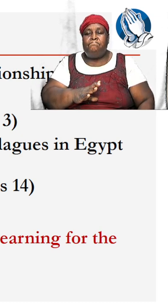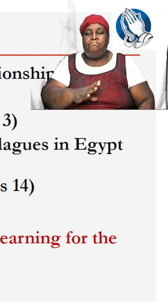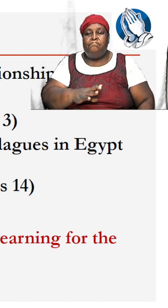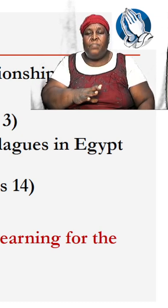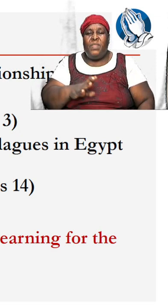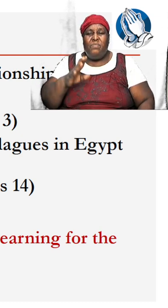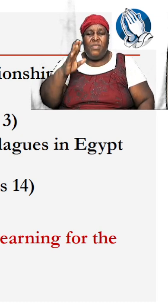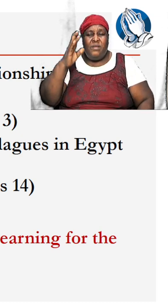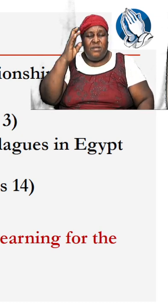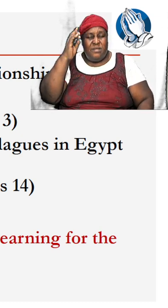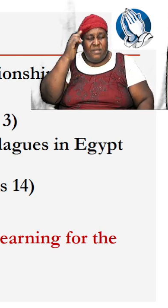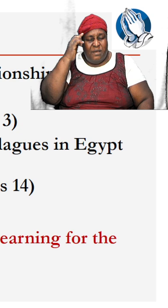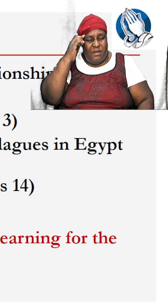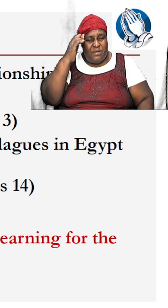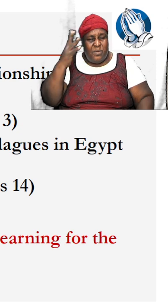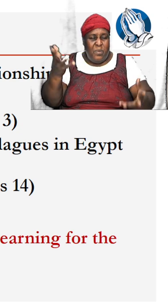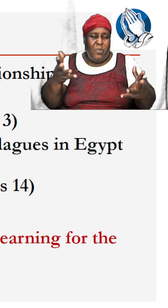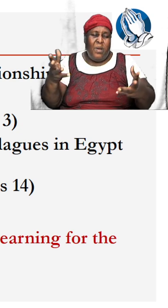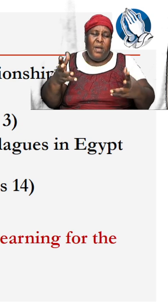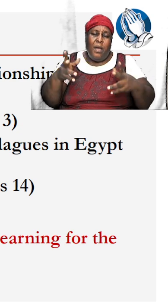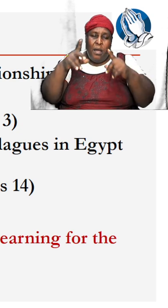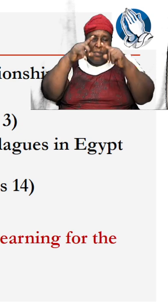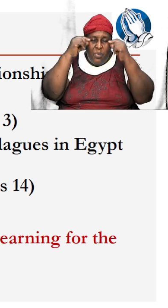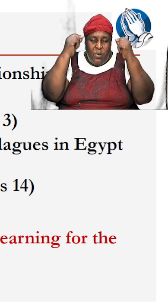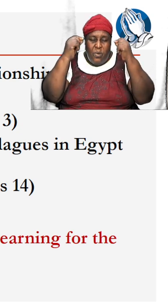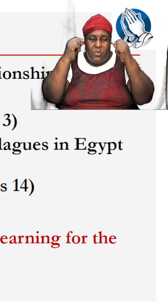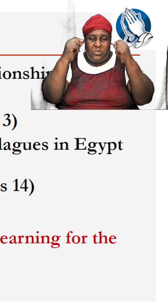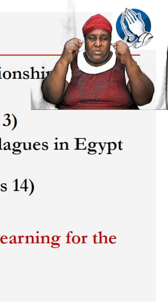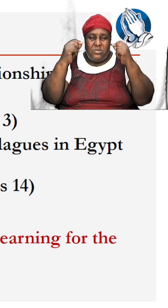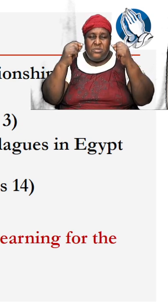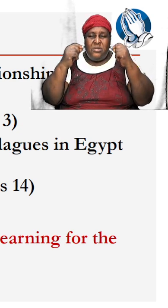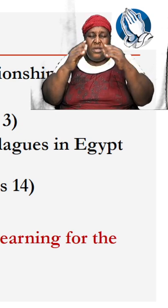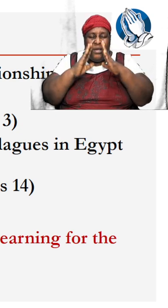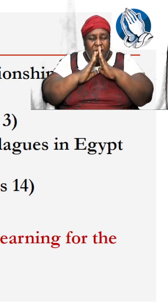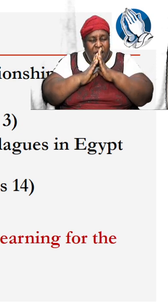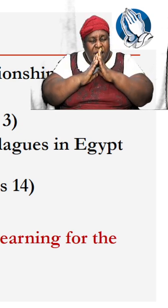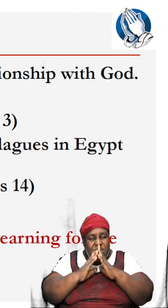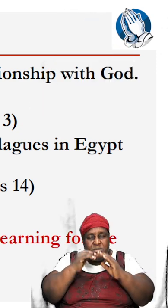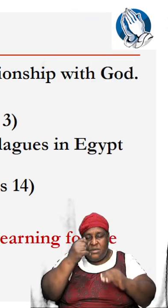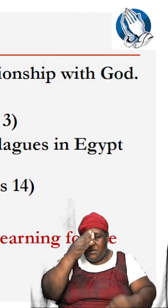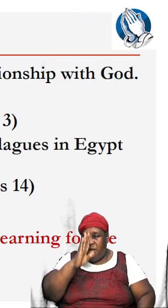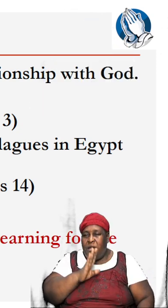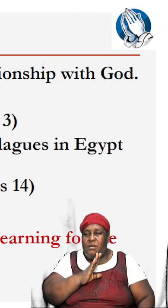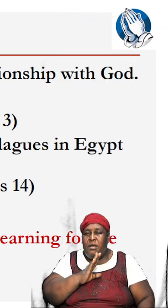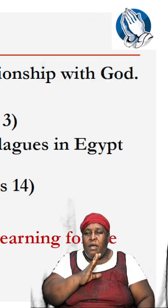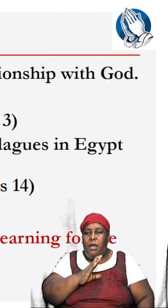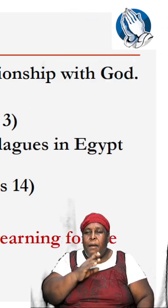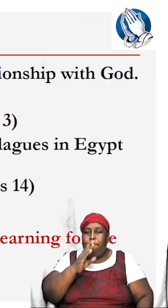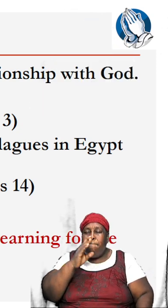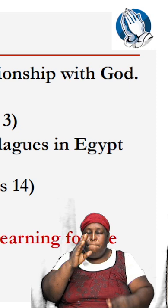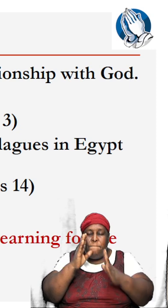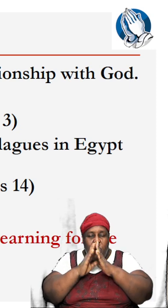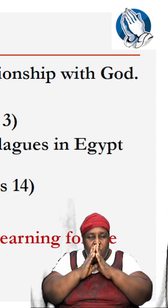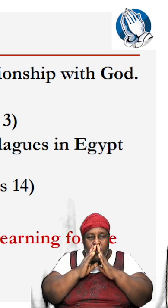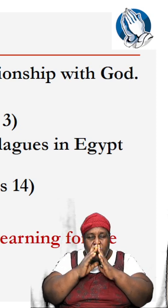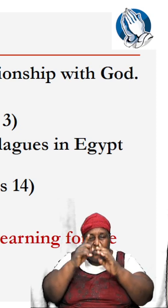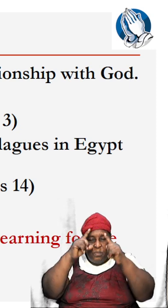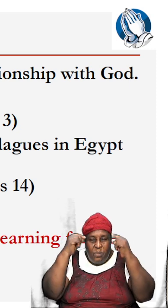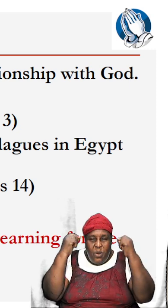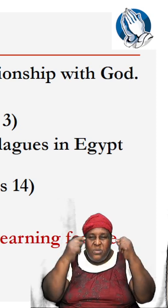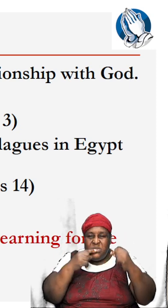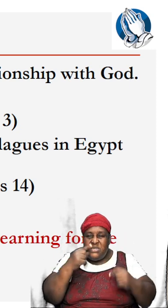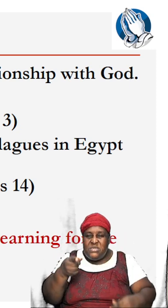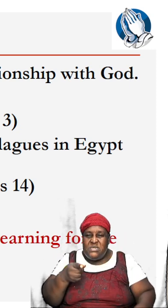And I thought about what Moses was asking God. Listen again. Moses said,